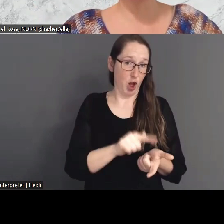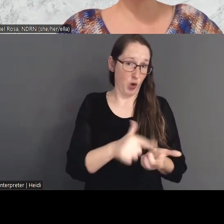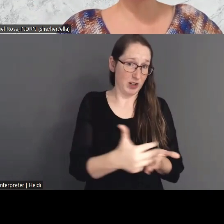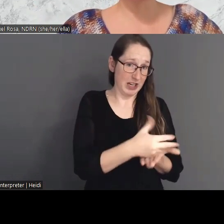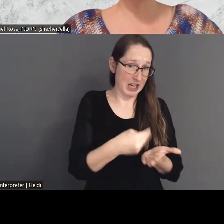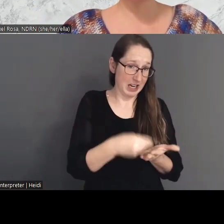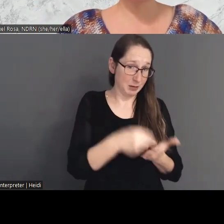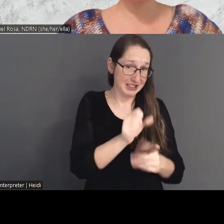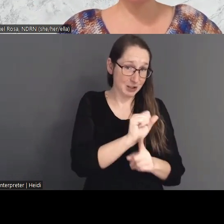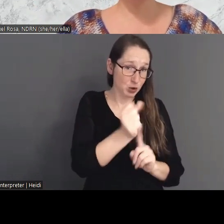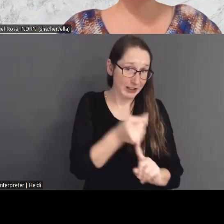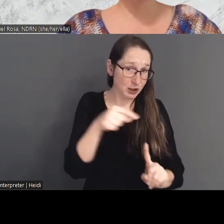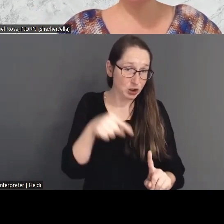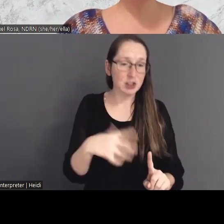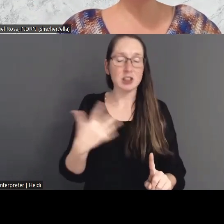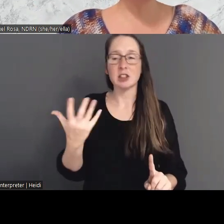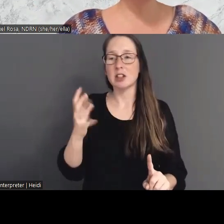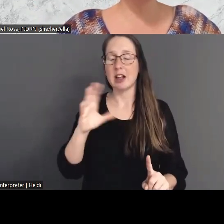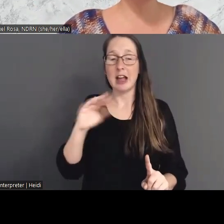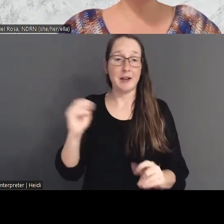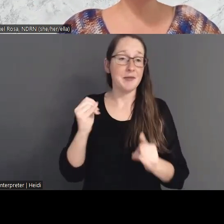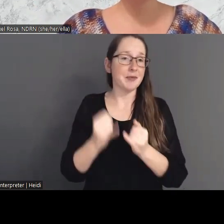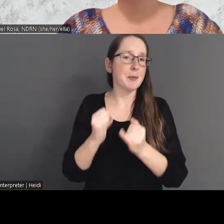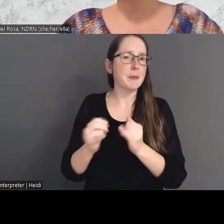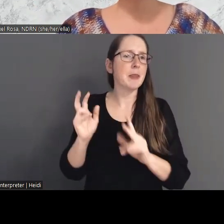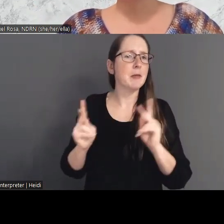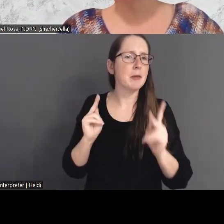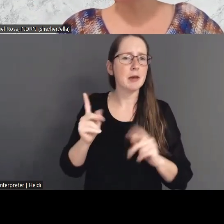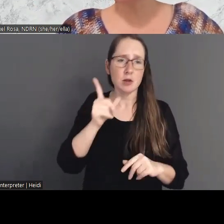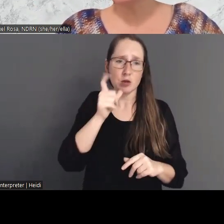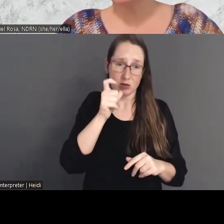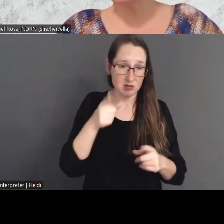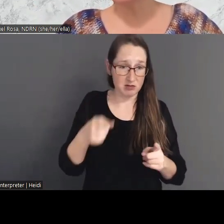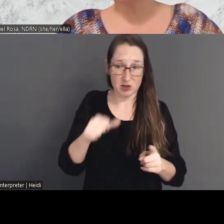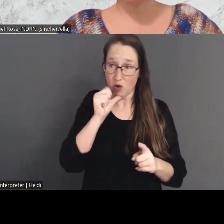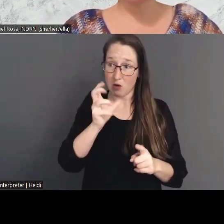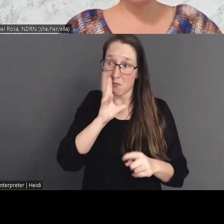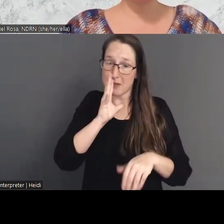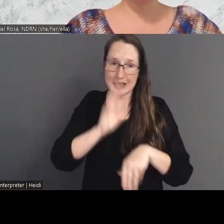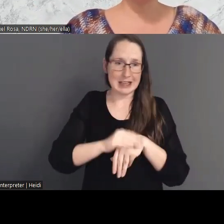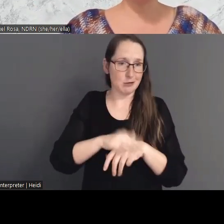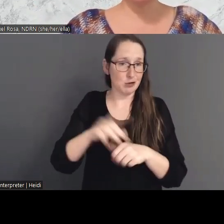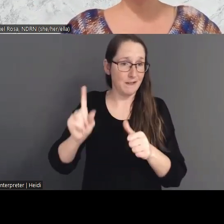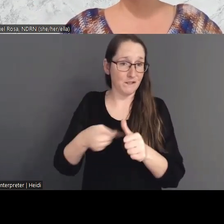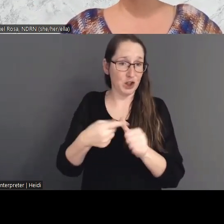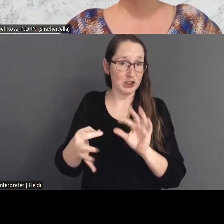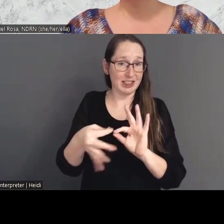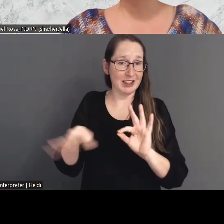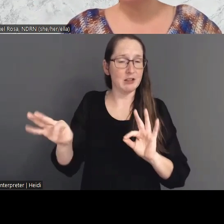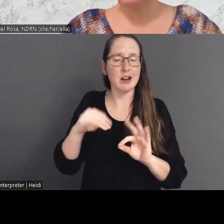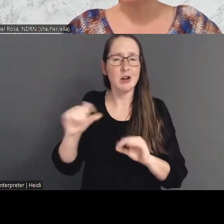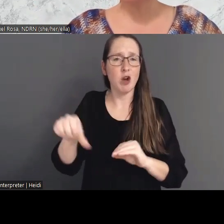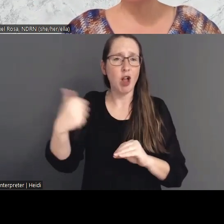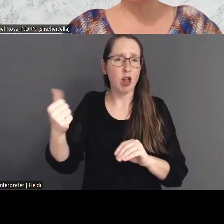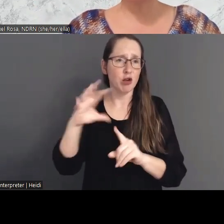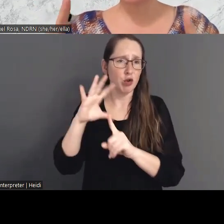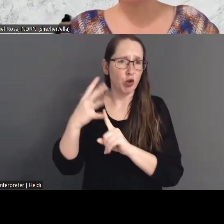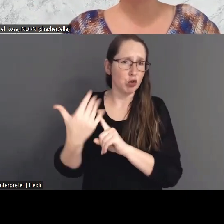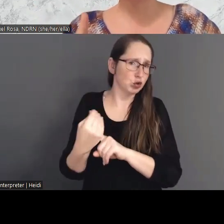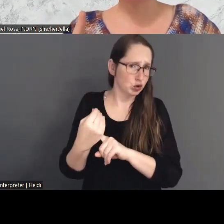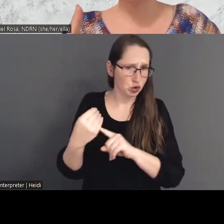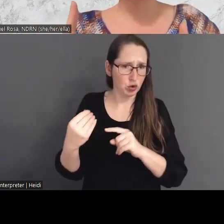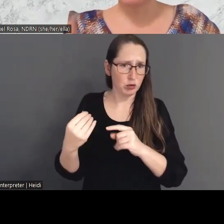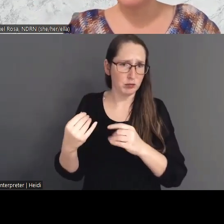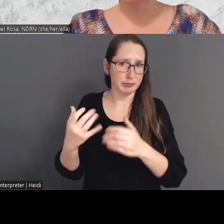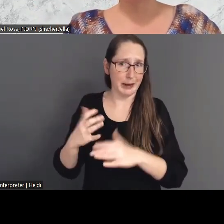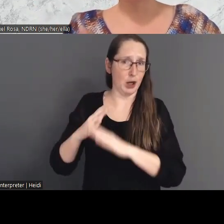situations. And finally, people who don't speak English as a first language and other cultural barriers. And I